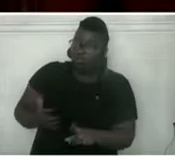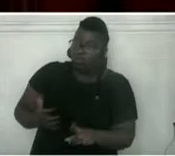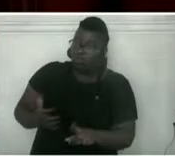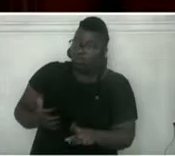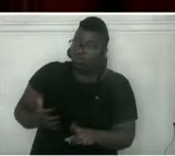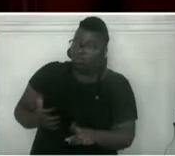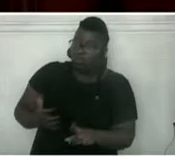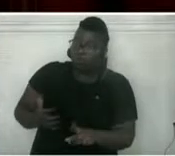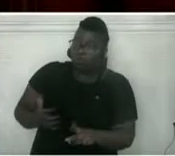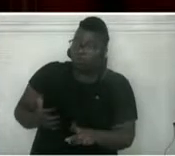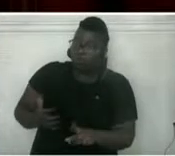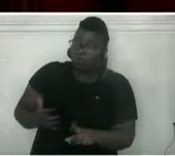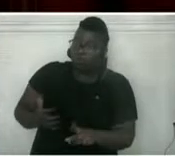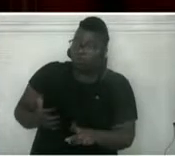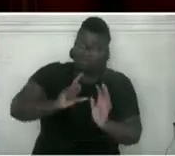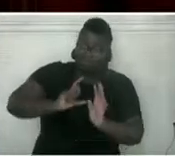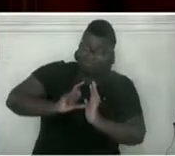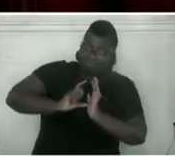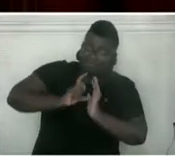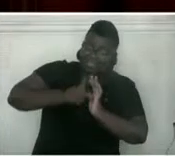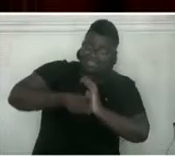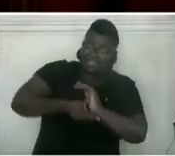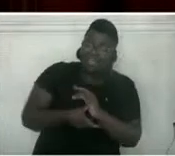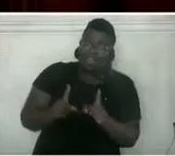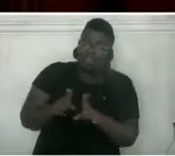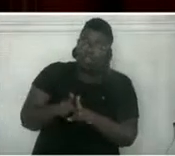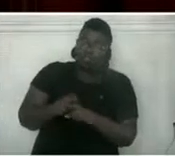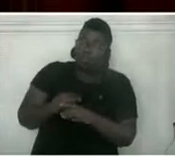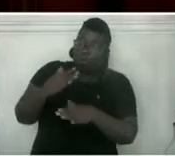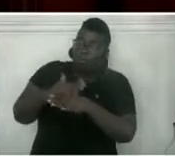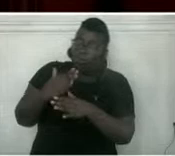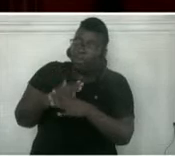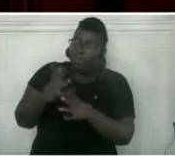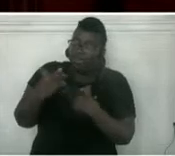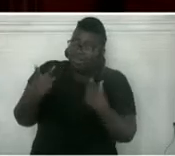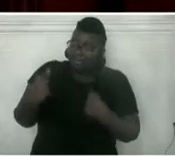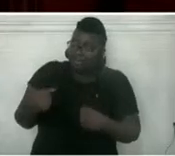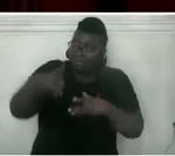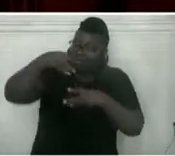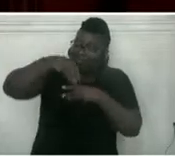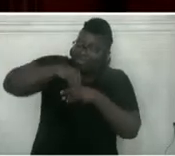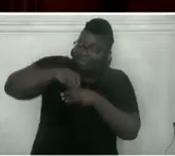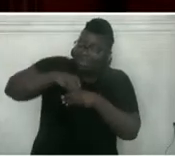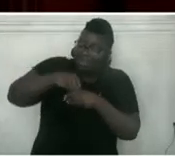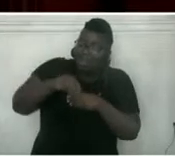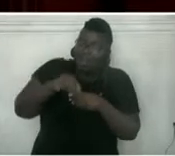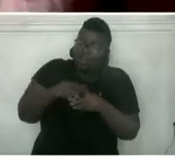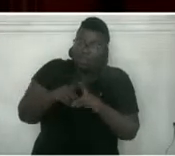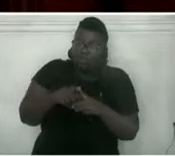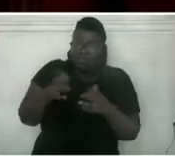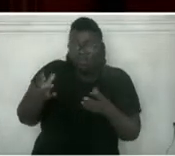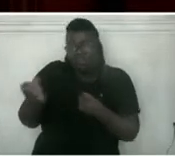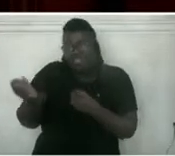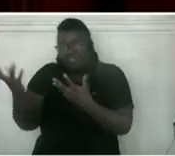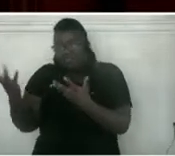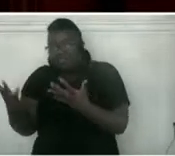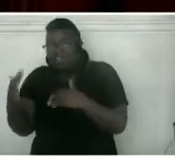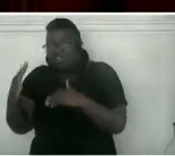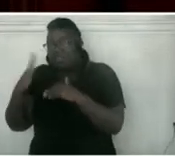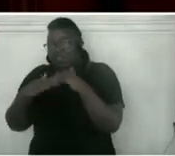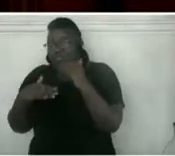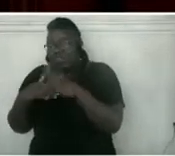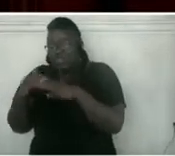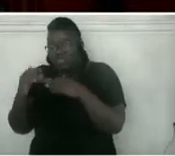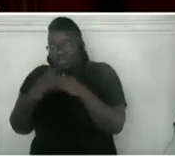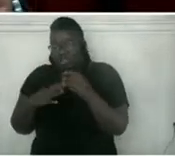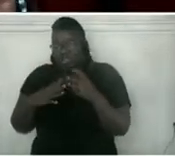designs and architectural work is done internally, and we only outsource maybe construction,